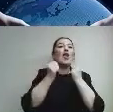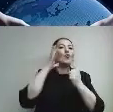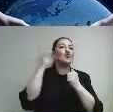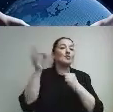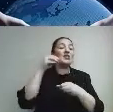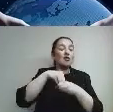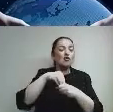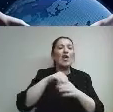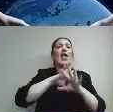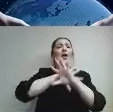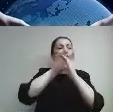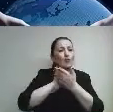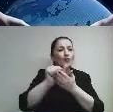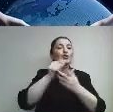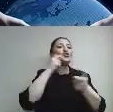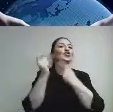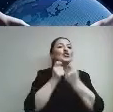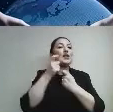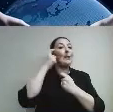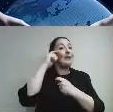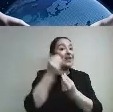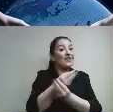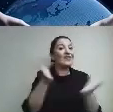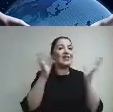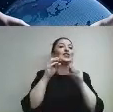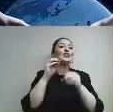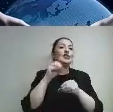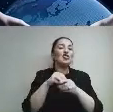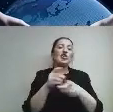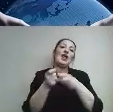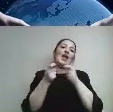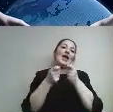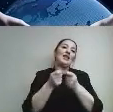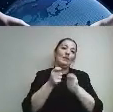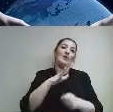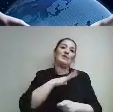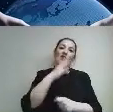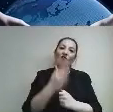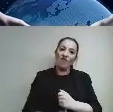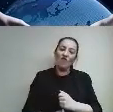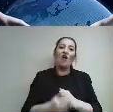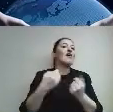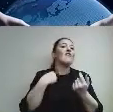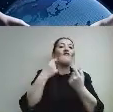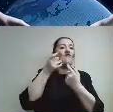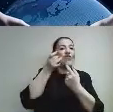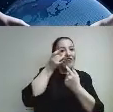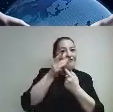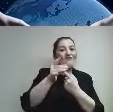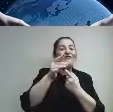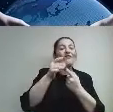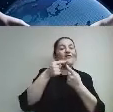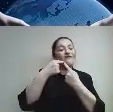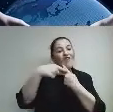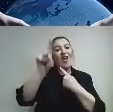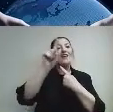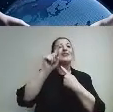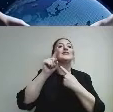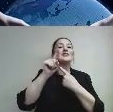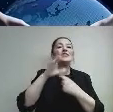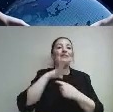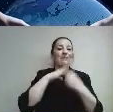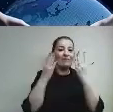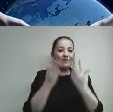of awareness. And generally, we work with corporate organizations, as you stated, Amazon, Microsoft,